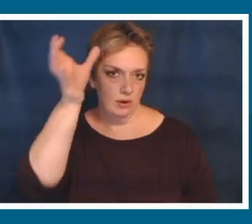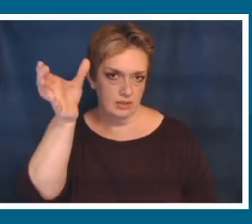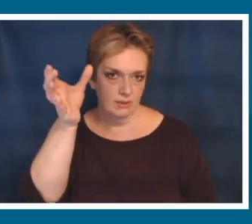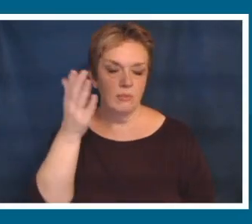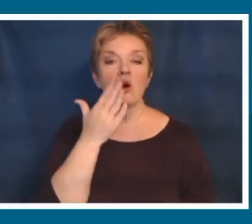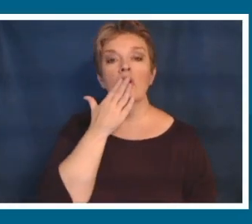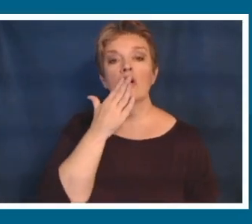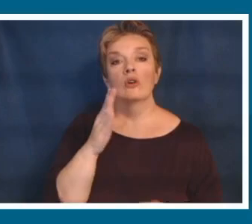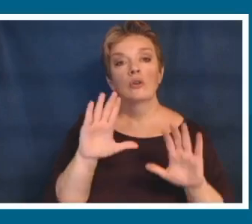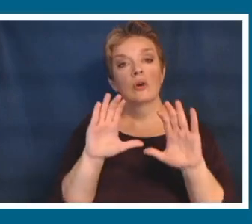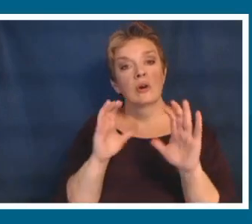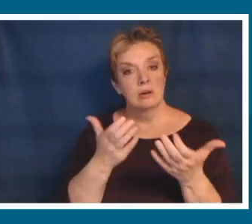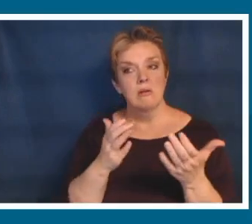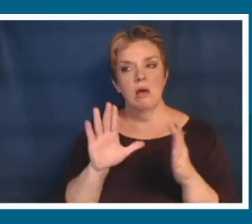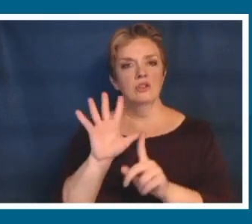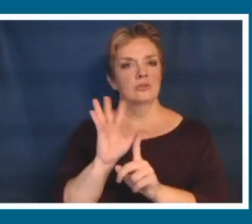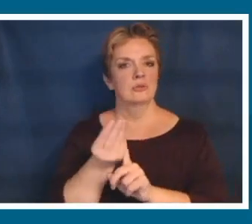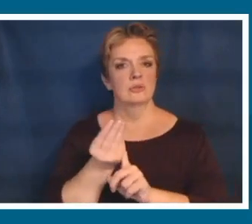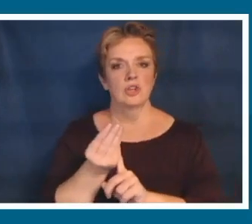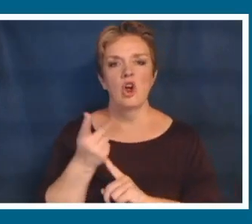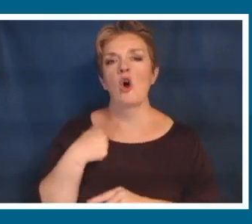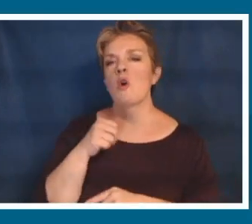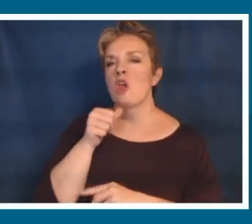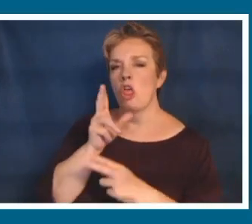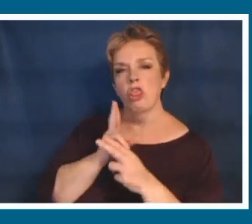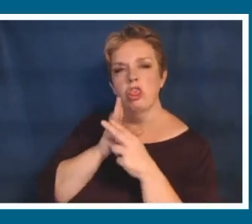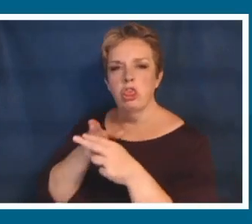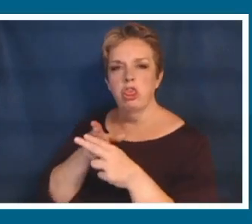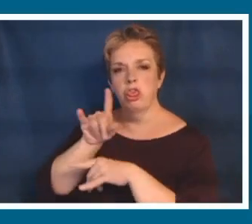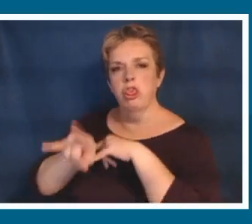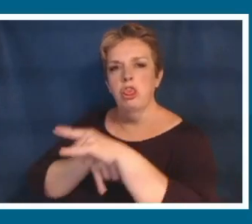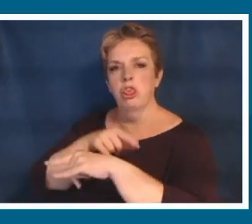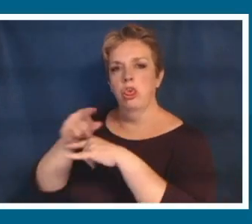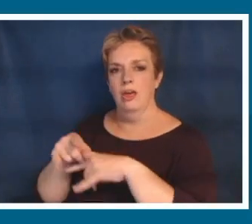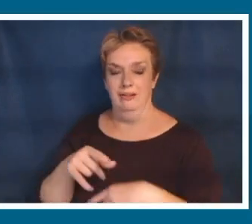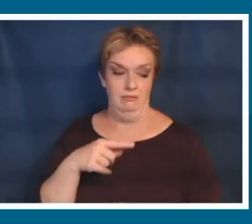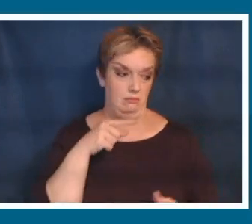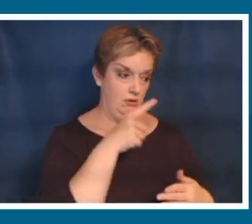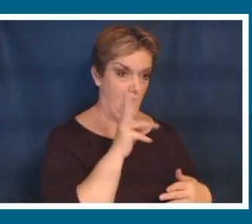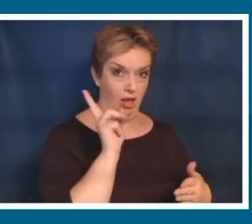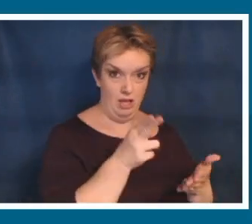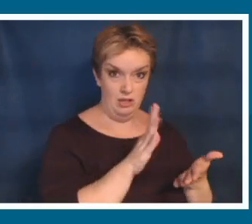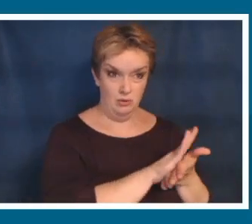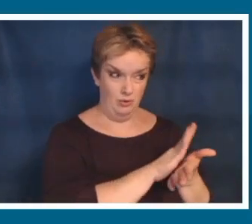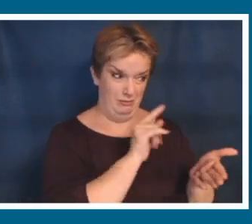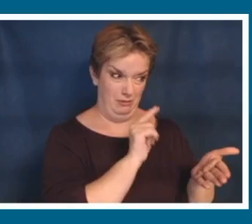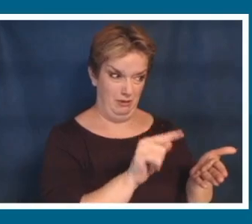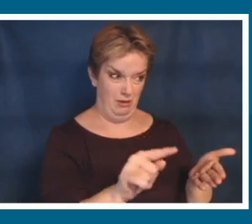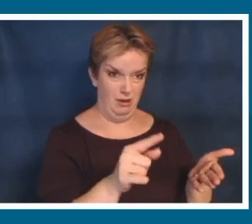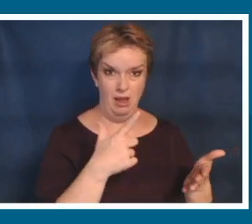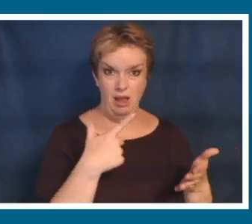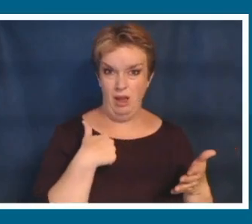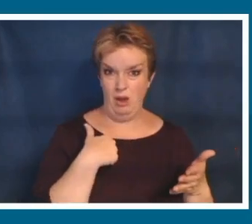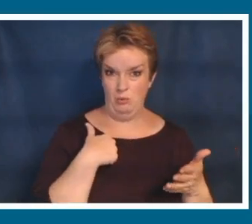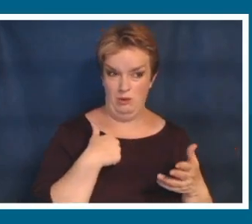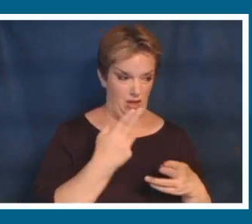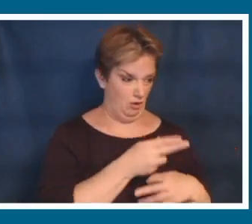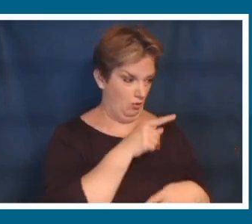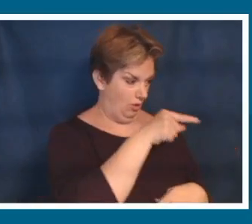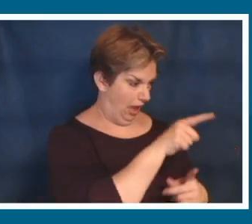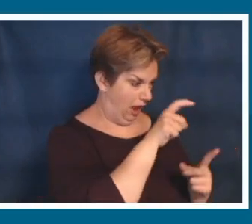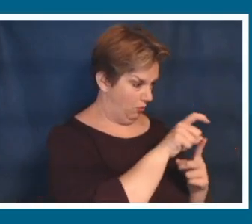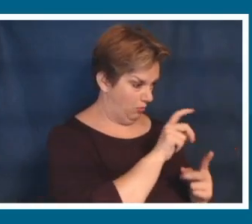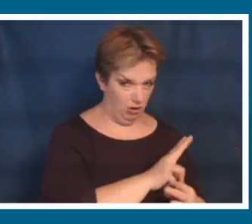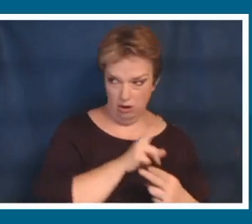other names. We don't use all the words that we find in historical documents about naming groups. Those are